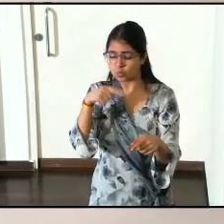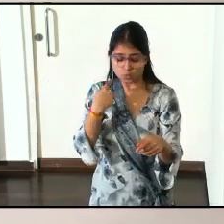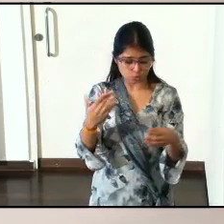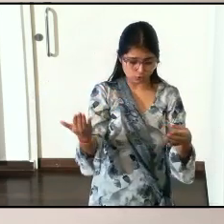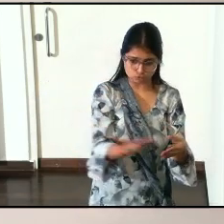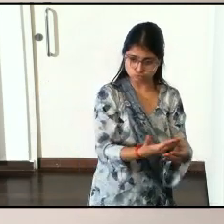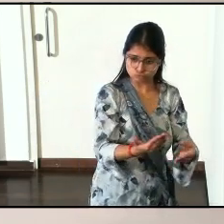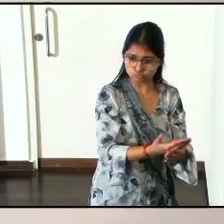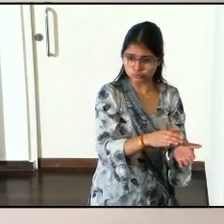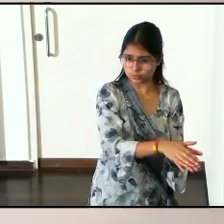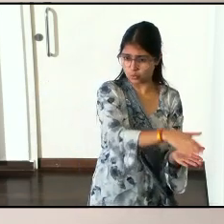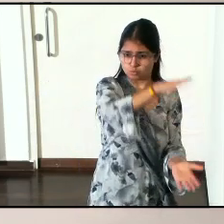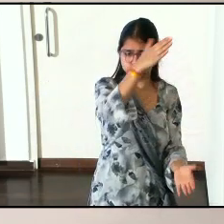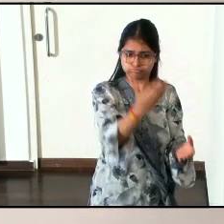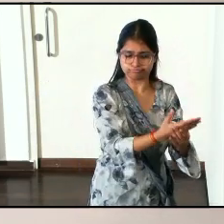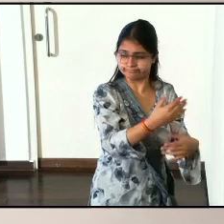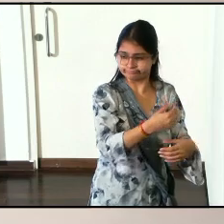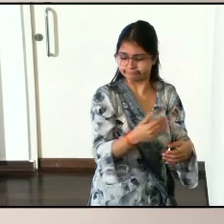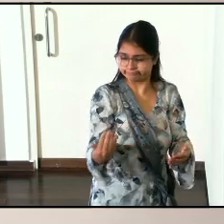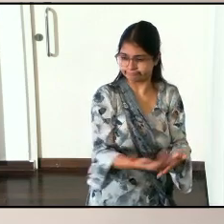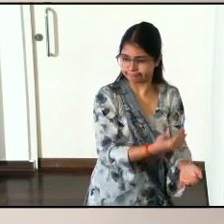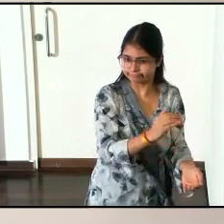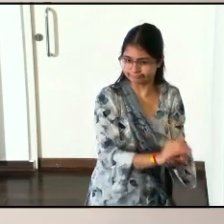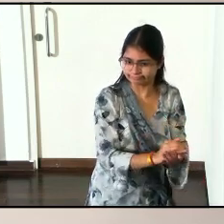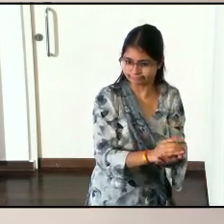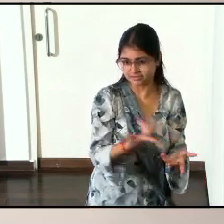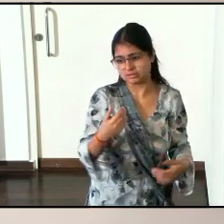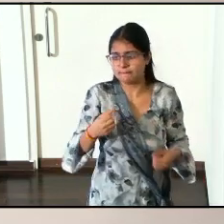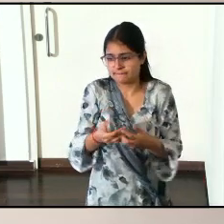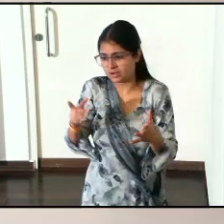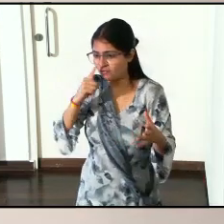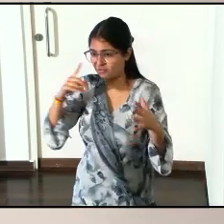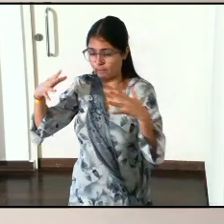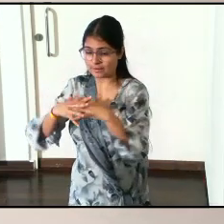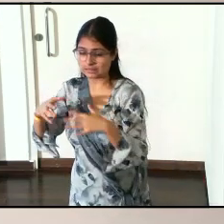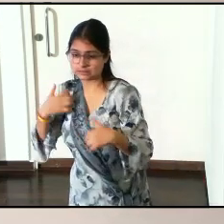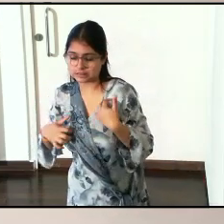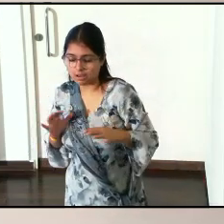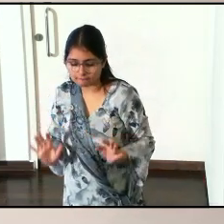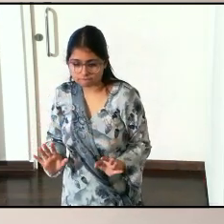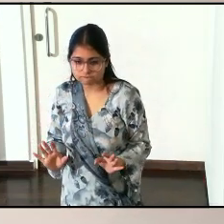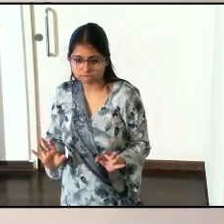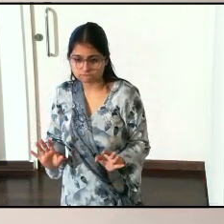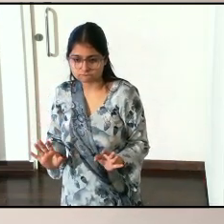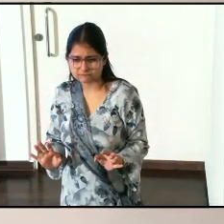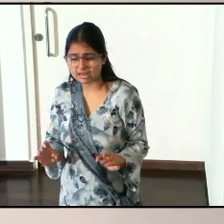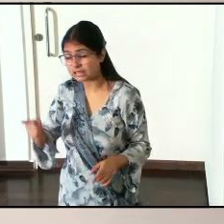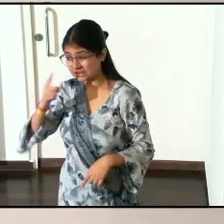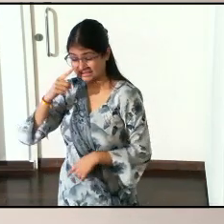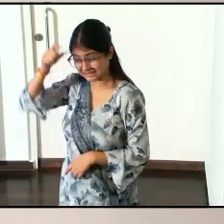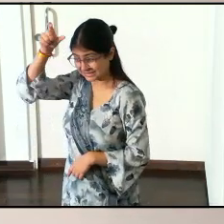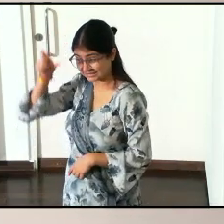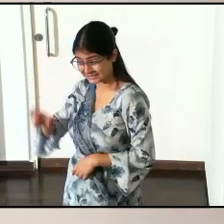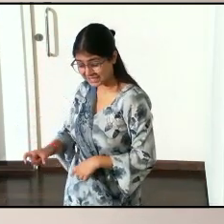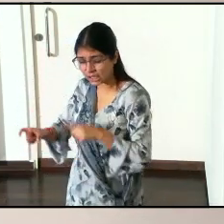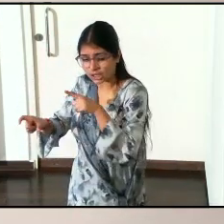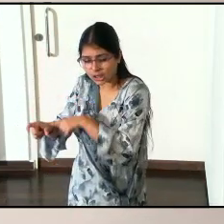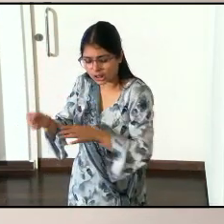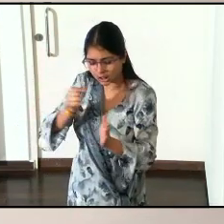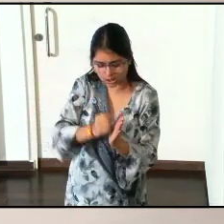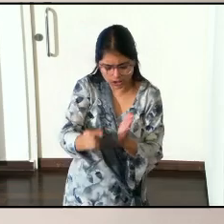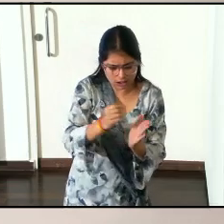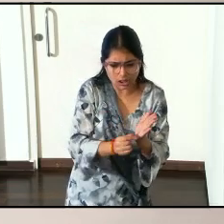a very interesting woman for many reasons, Jaya Bhattacharjee Rose. She had written about